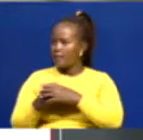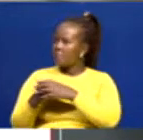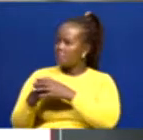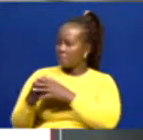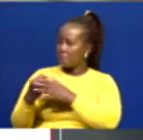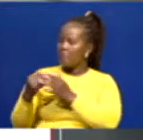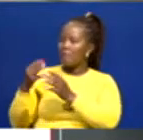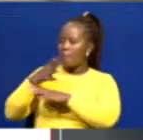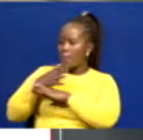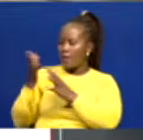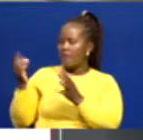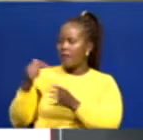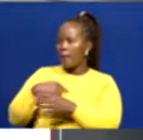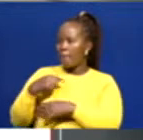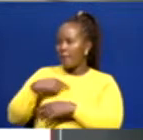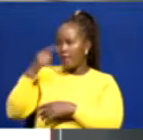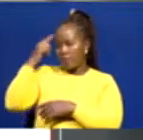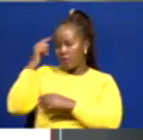did senior Cambridge